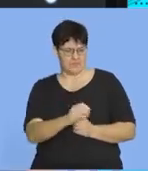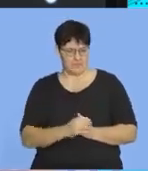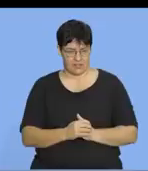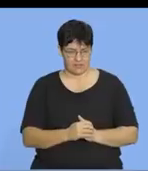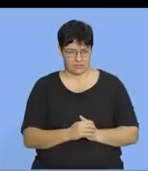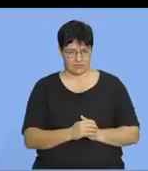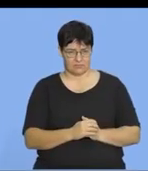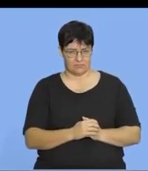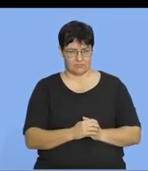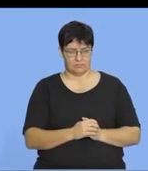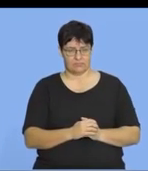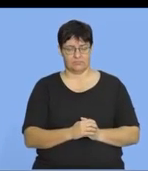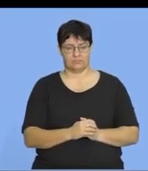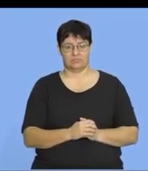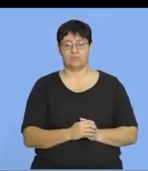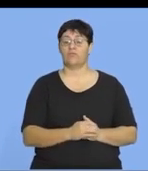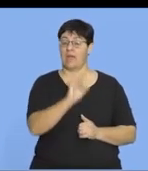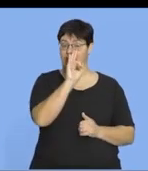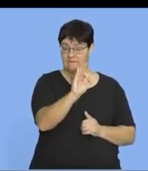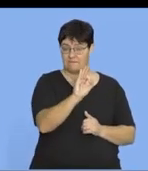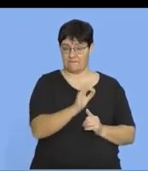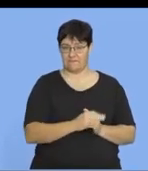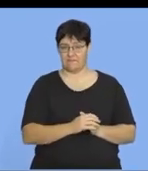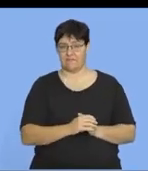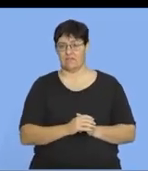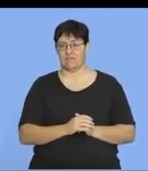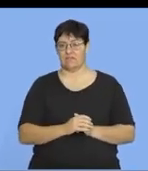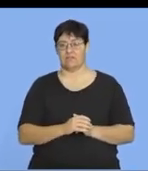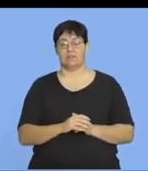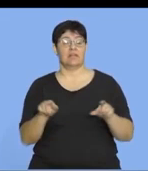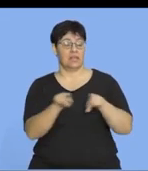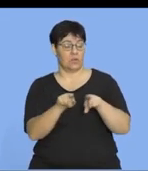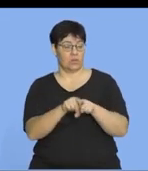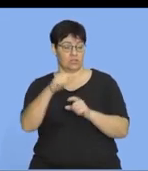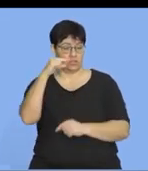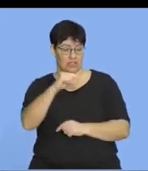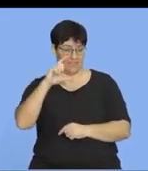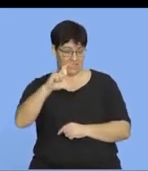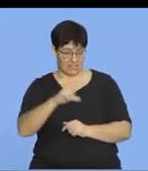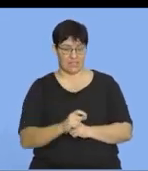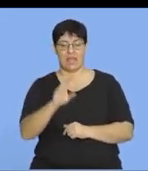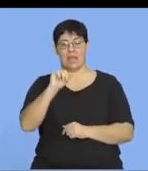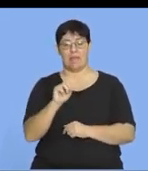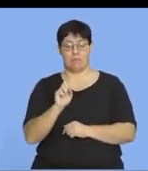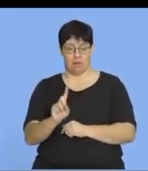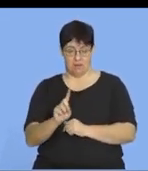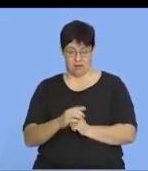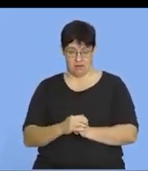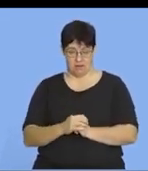information. That's where we're going to start. So F is G,